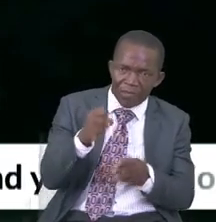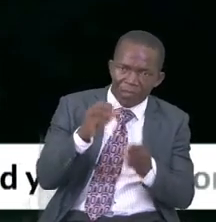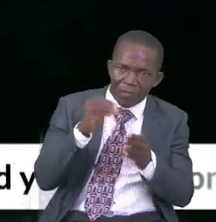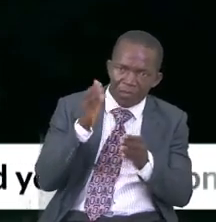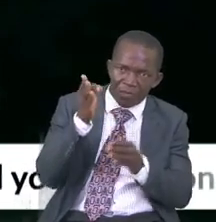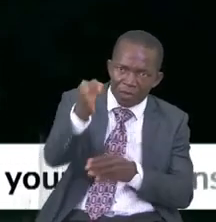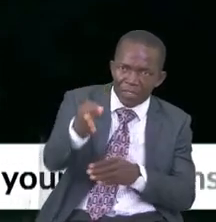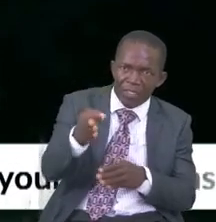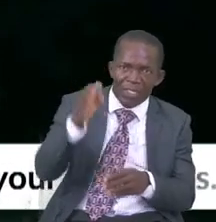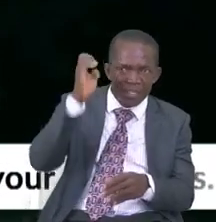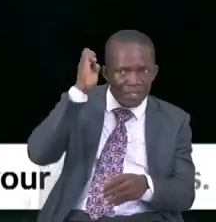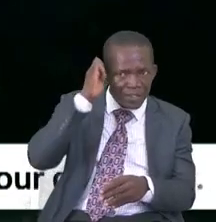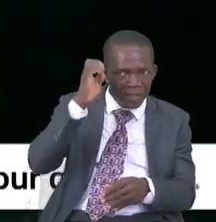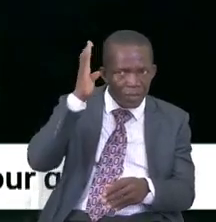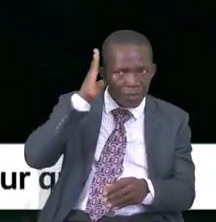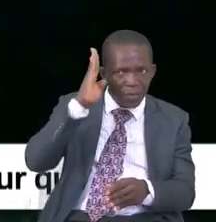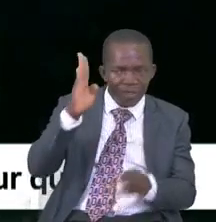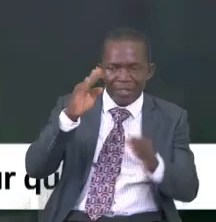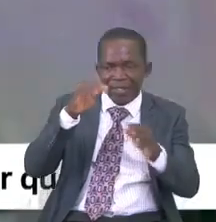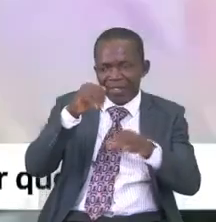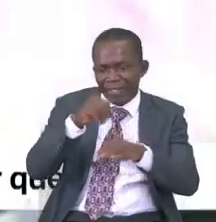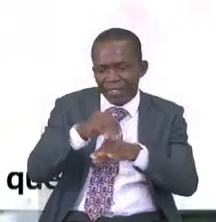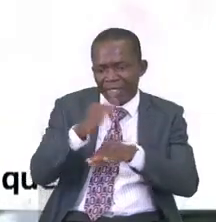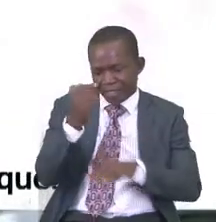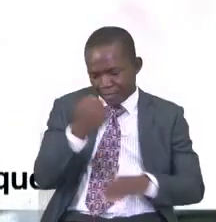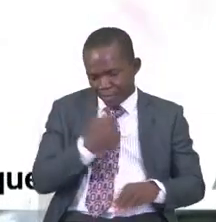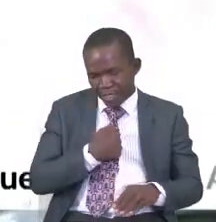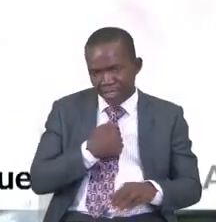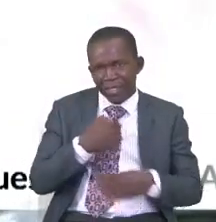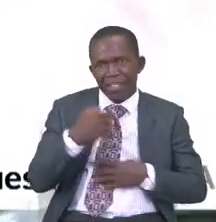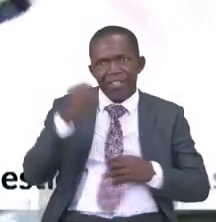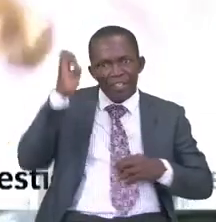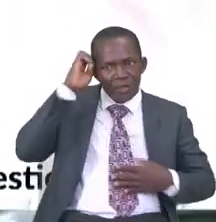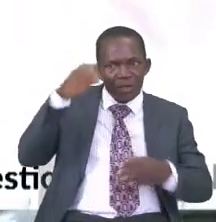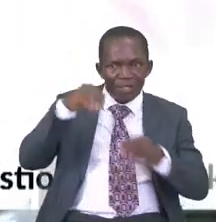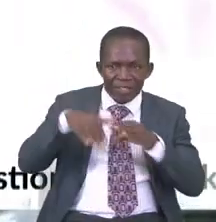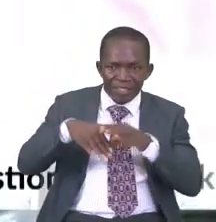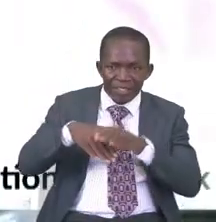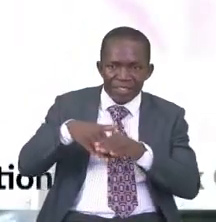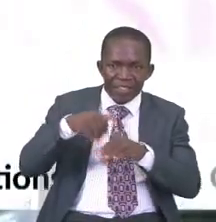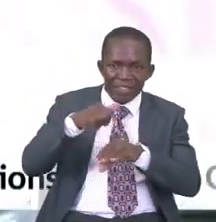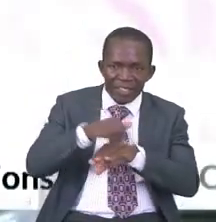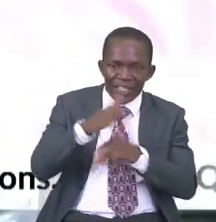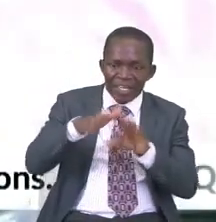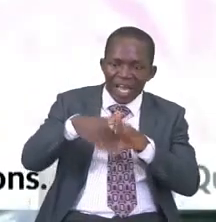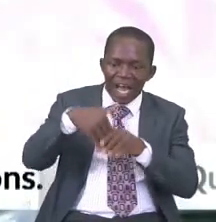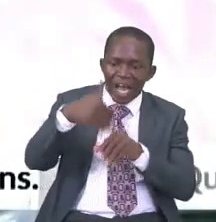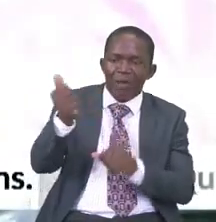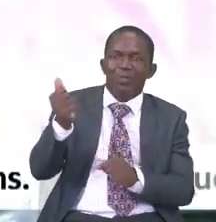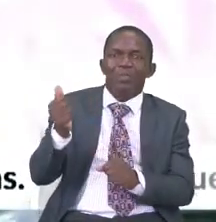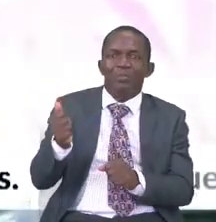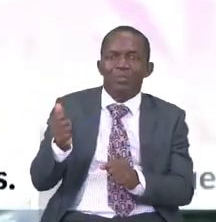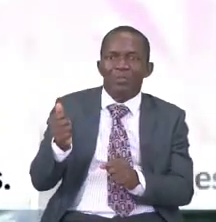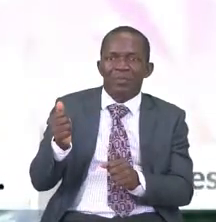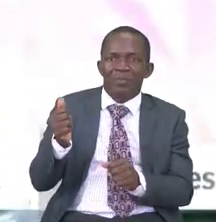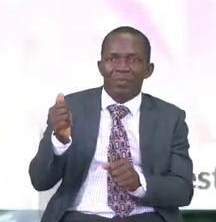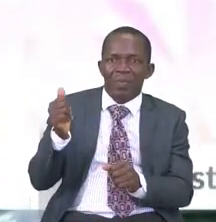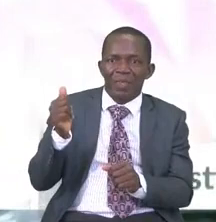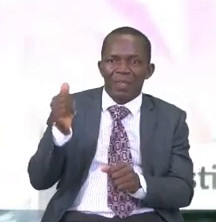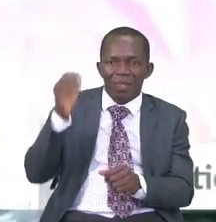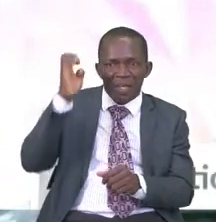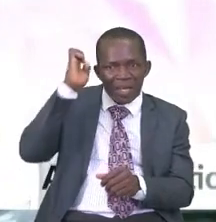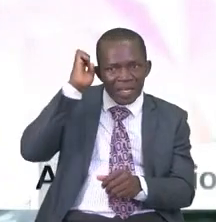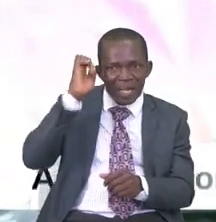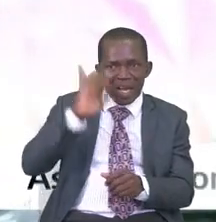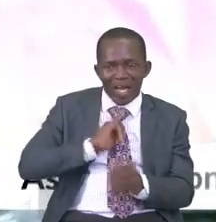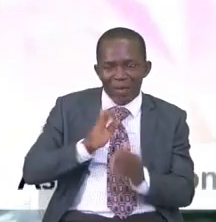Come on, say, he will send me. He will send you because you're important to him. Our young adults are important to him. Our children